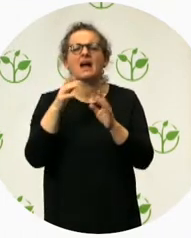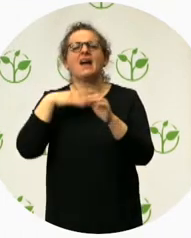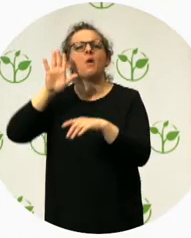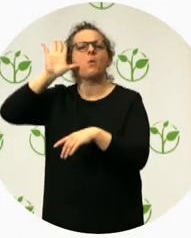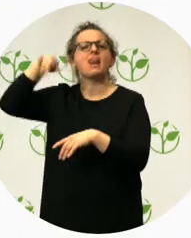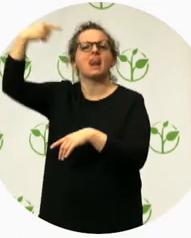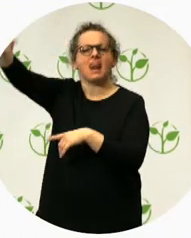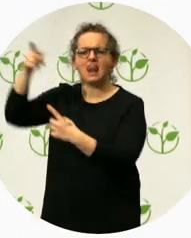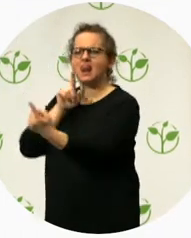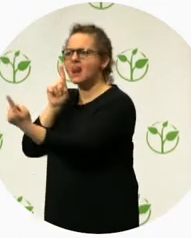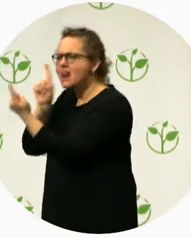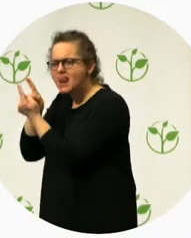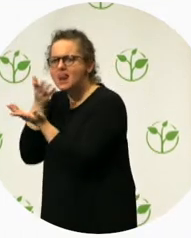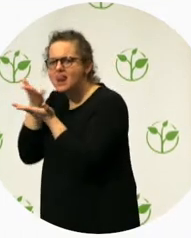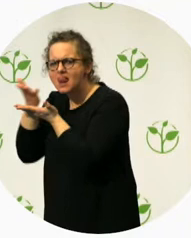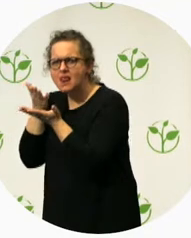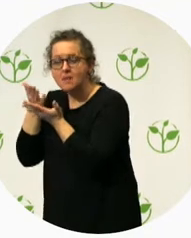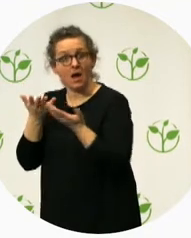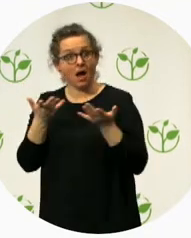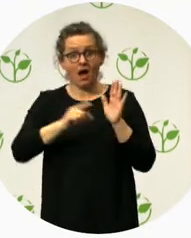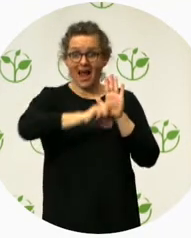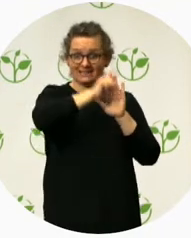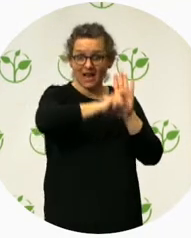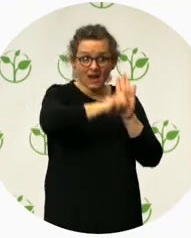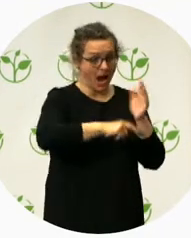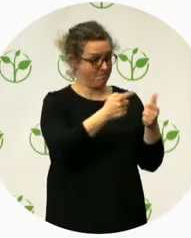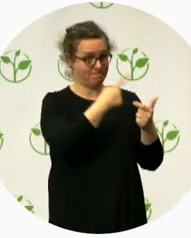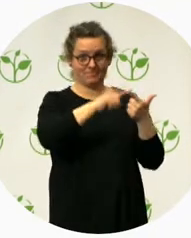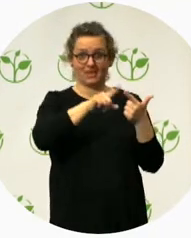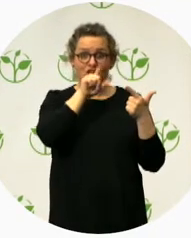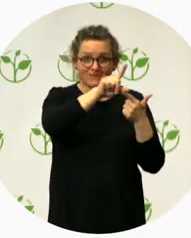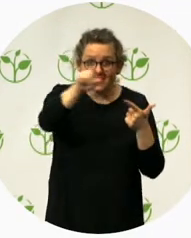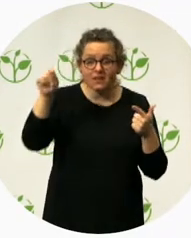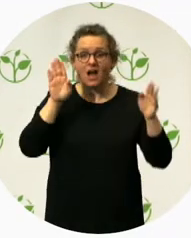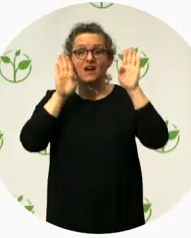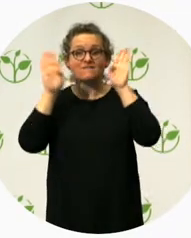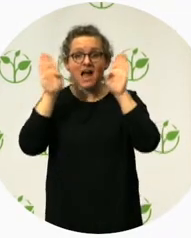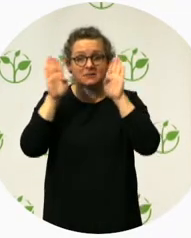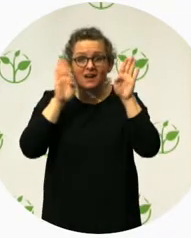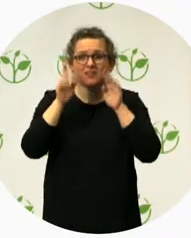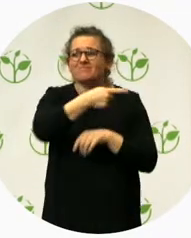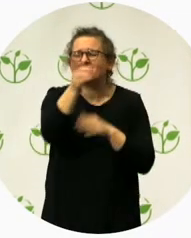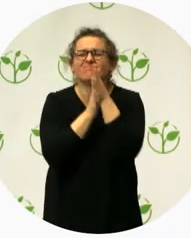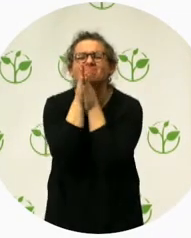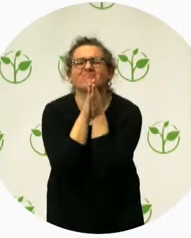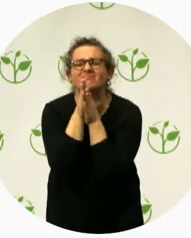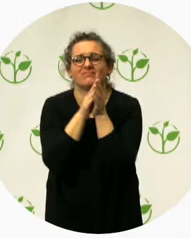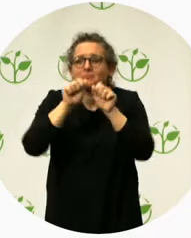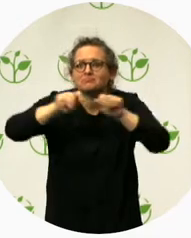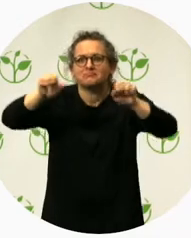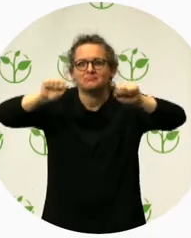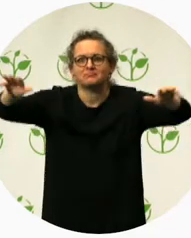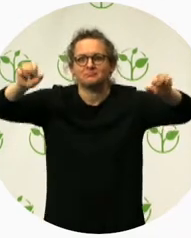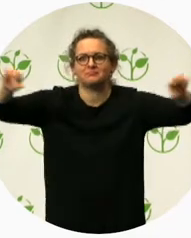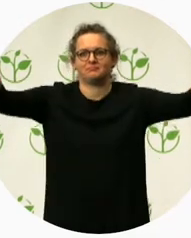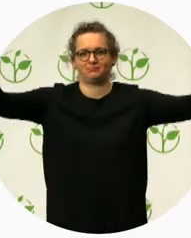Instagram and Twitter and Facebook. So please, please, please tweet. And once again, our hashtag is ZeroCon18.